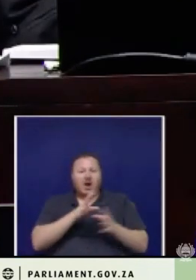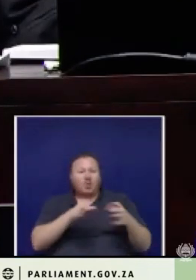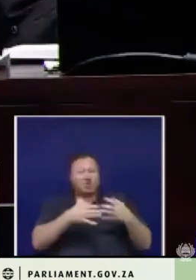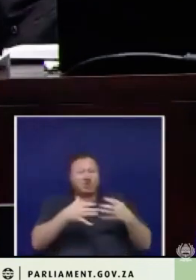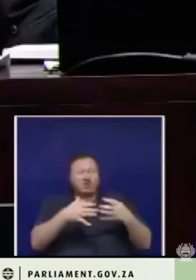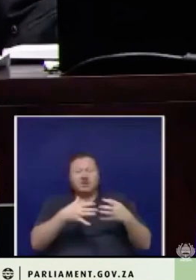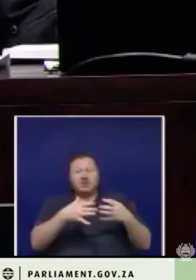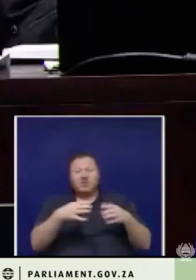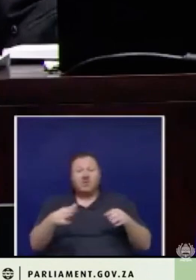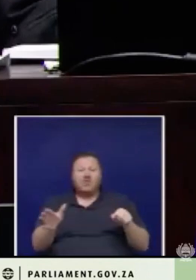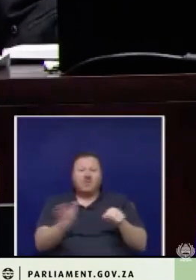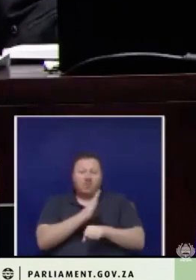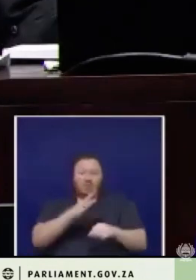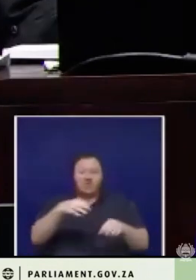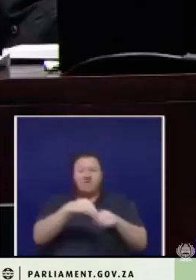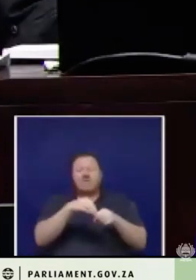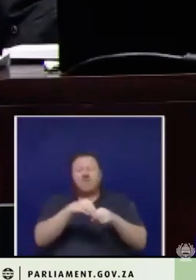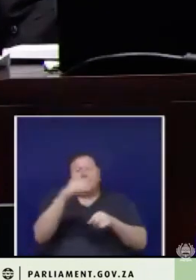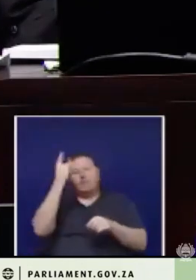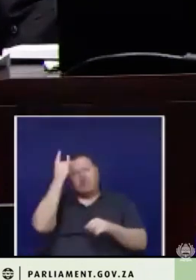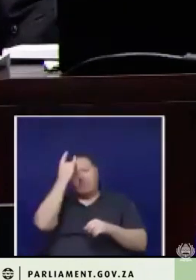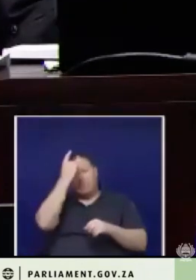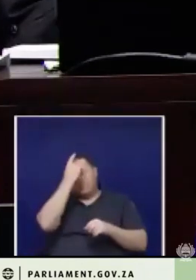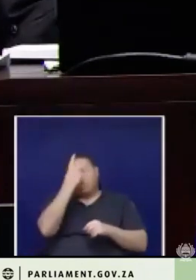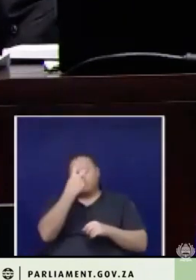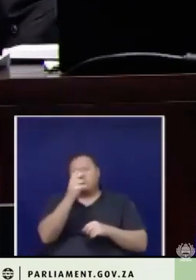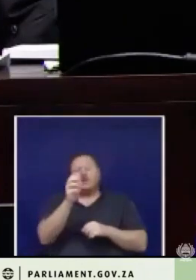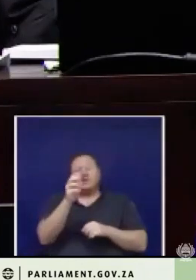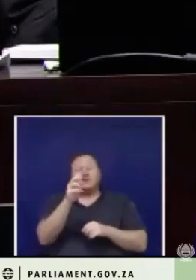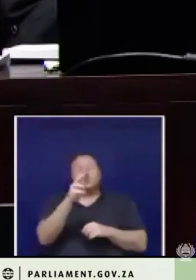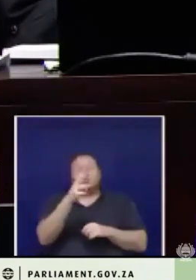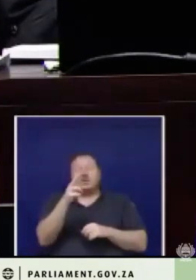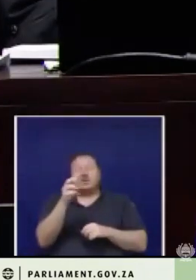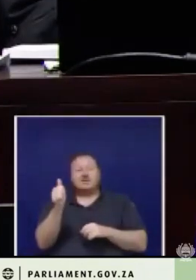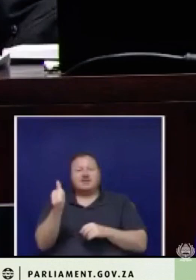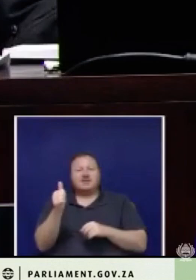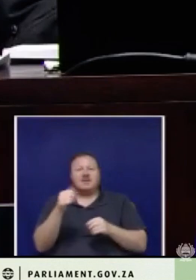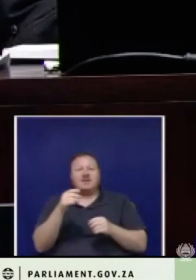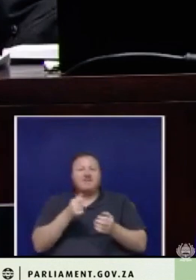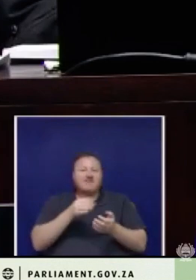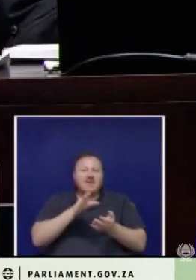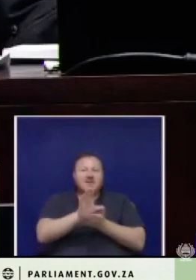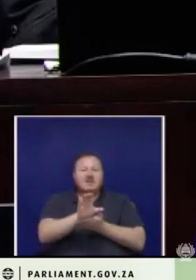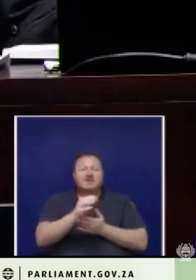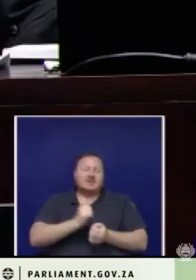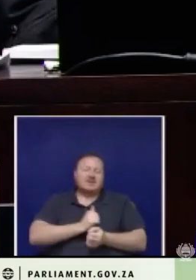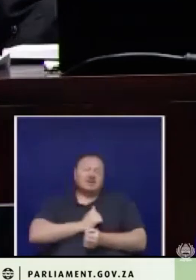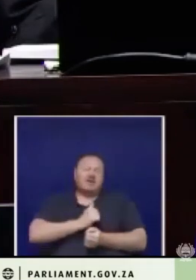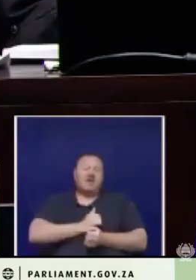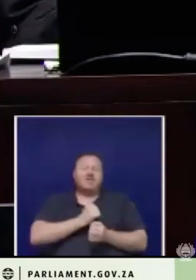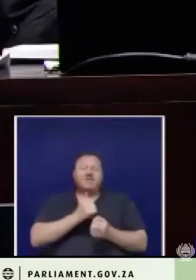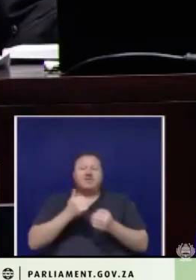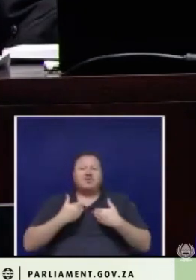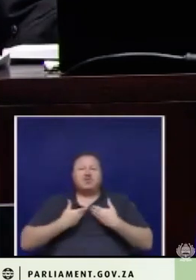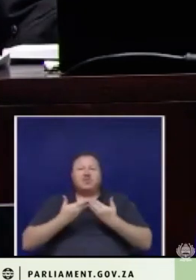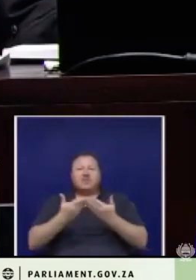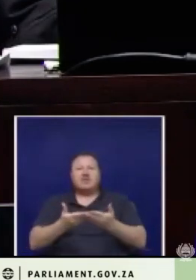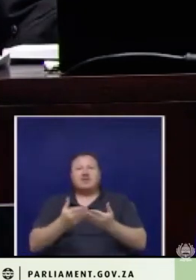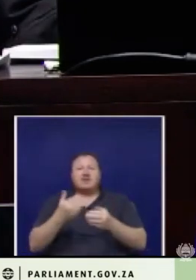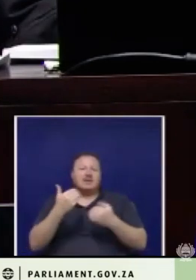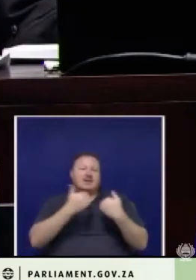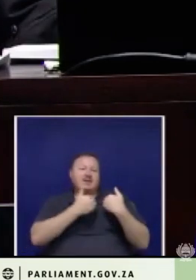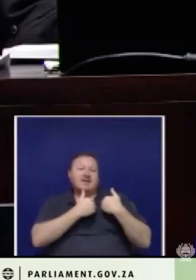March 2026, dedicated funding for survivor services and safe houses,